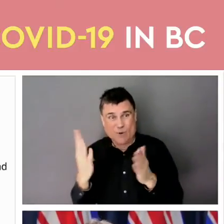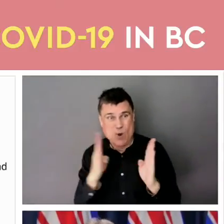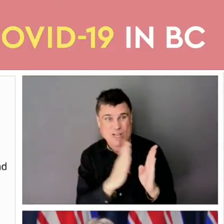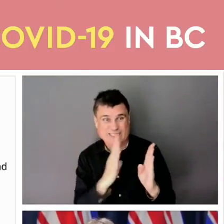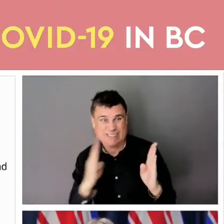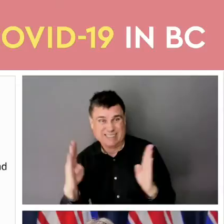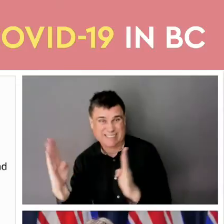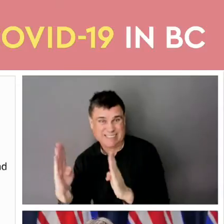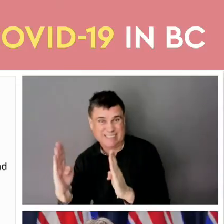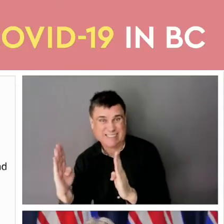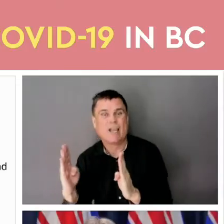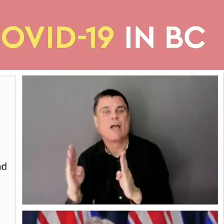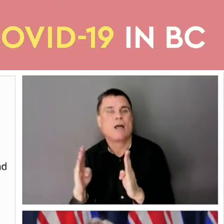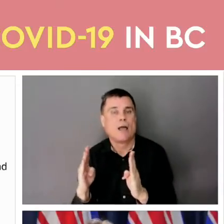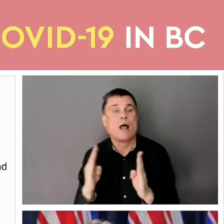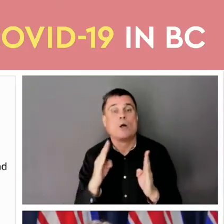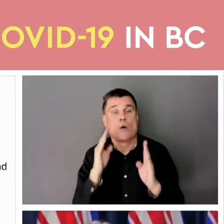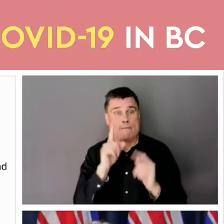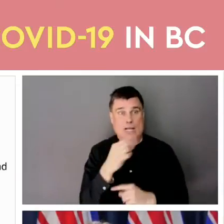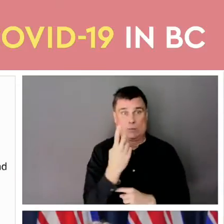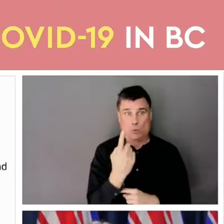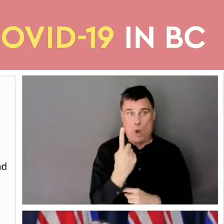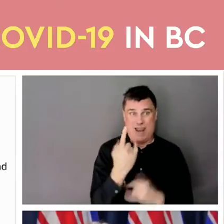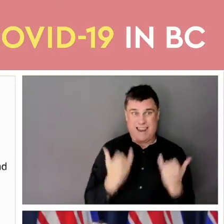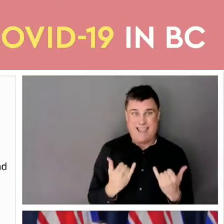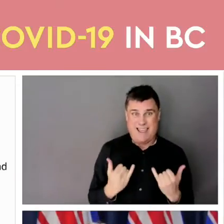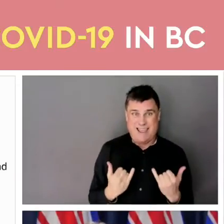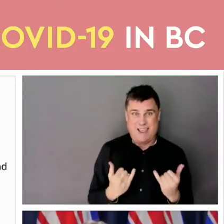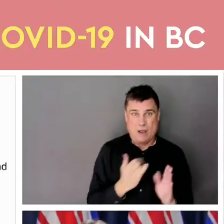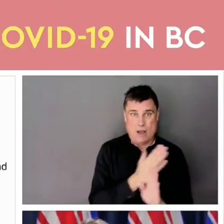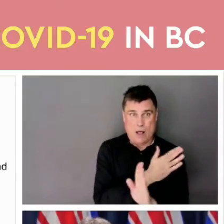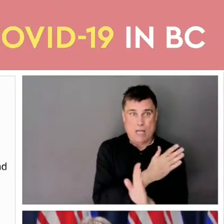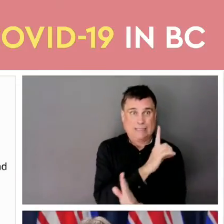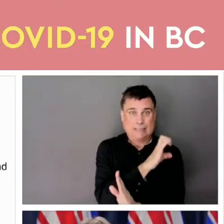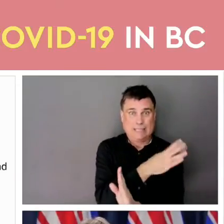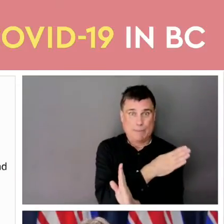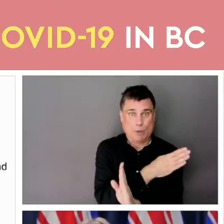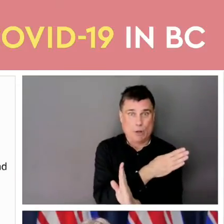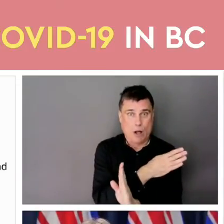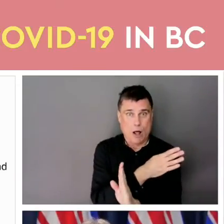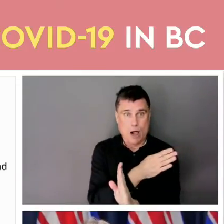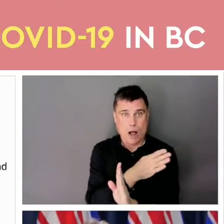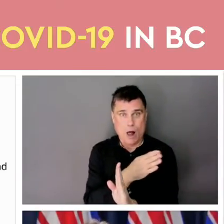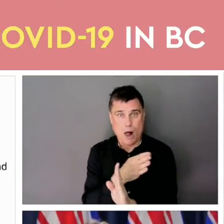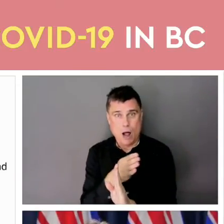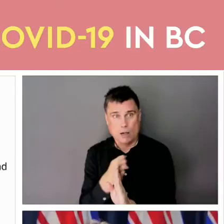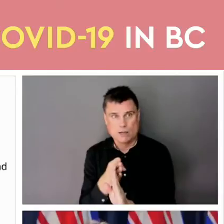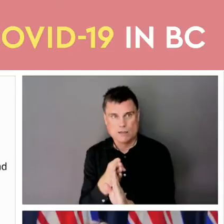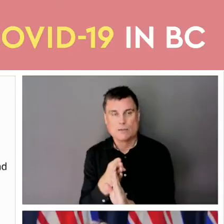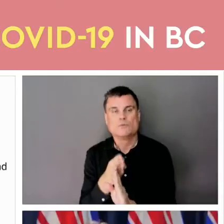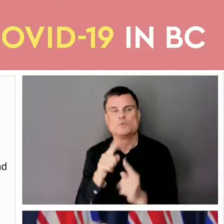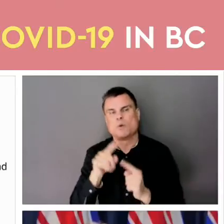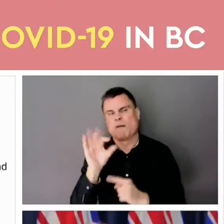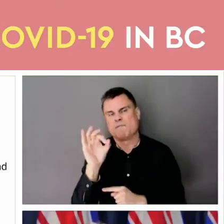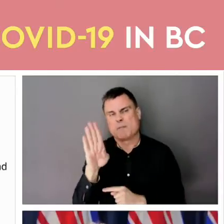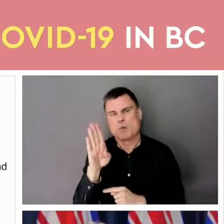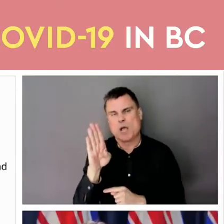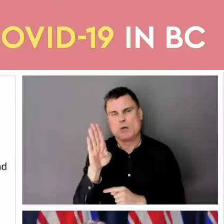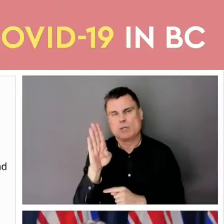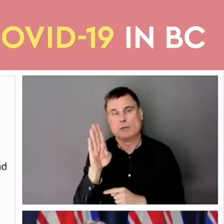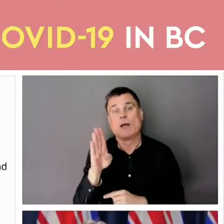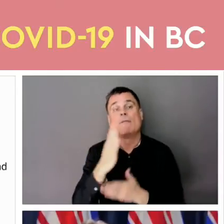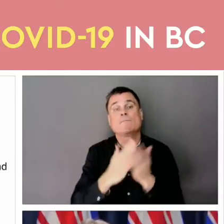will continue to the end of February. Phase two, February to the end of March,